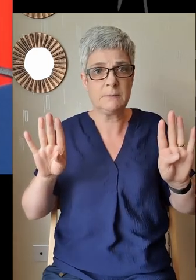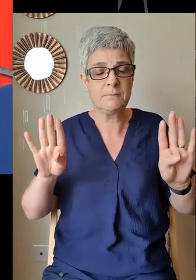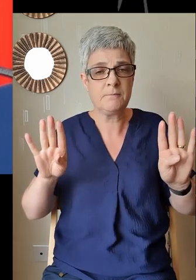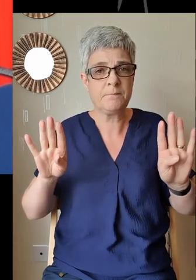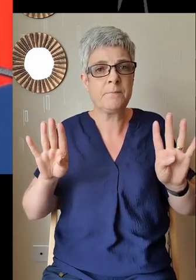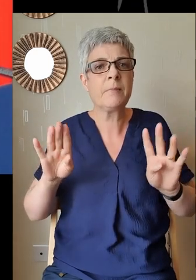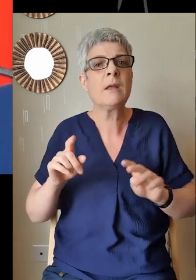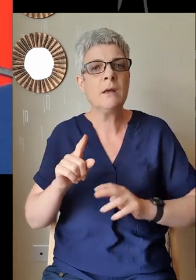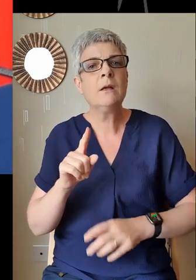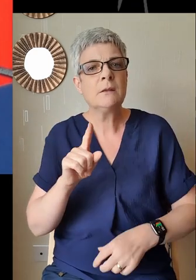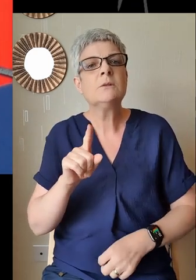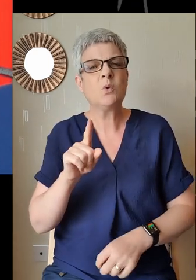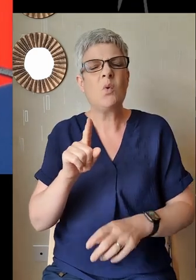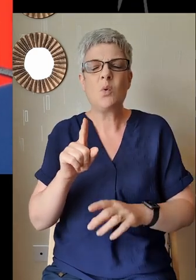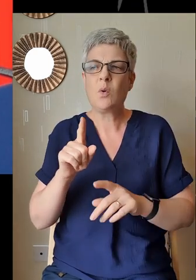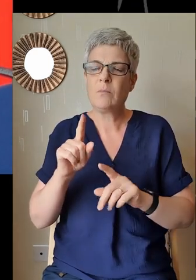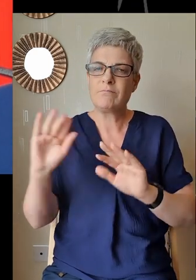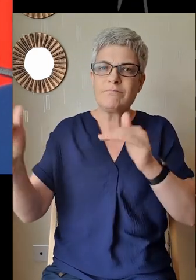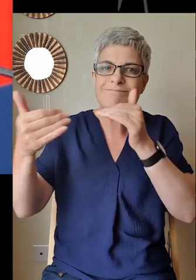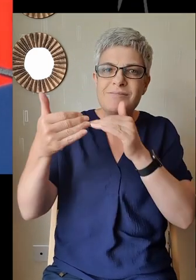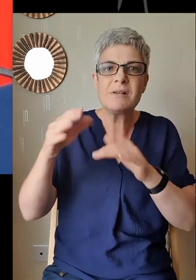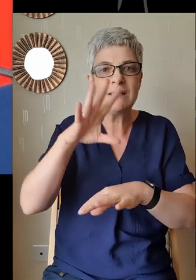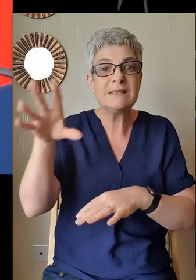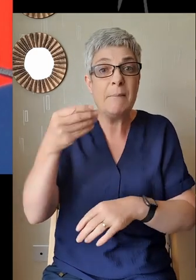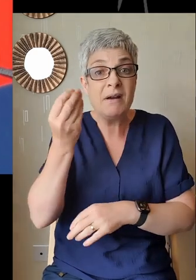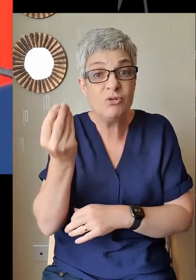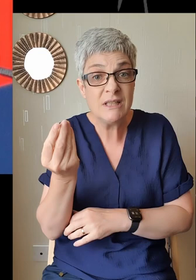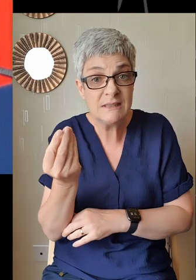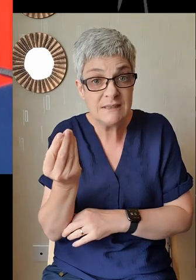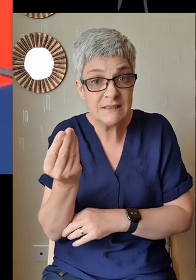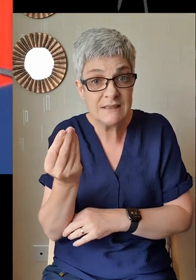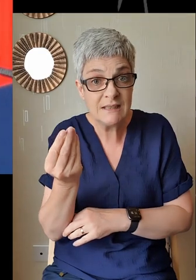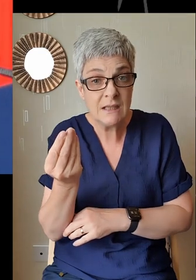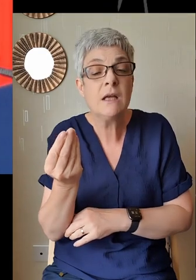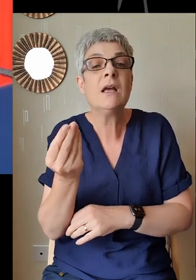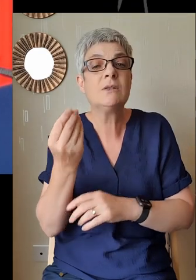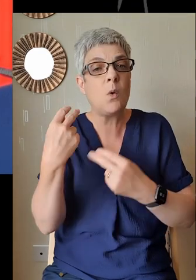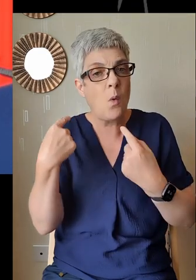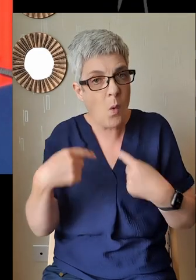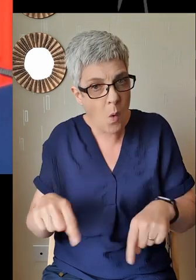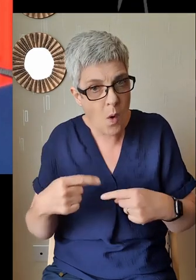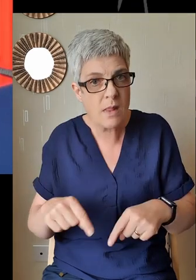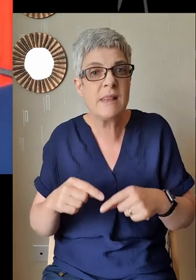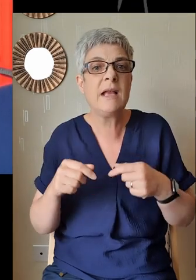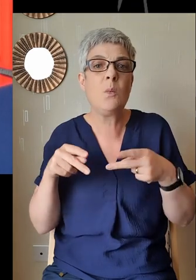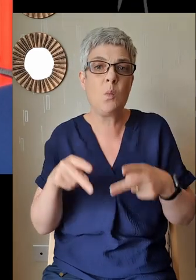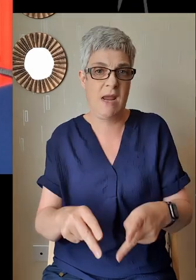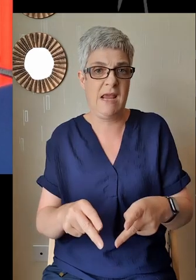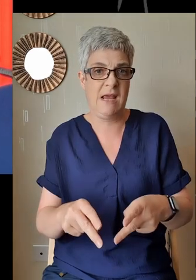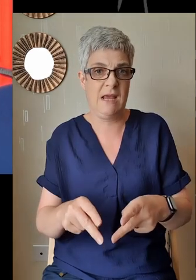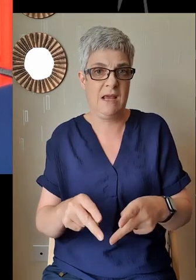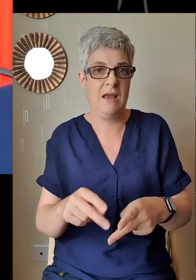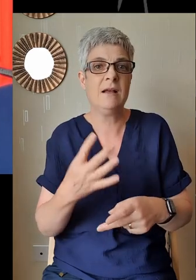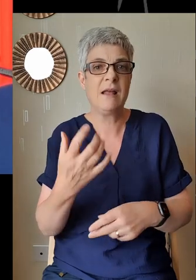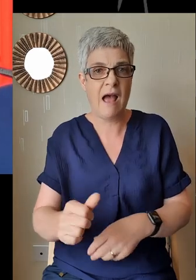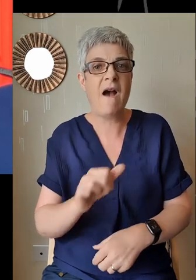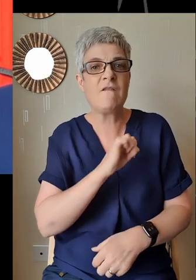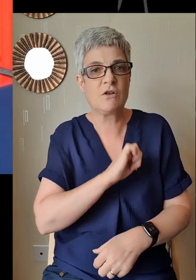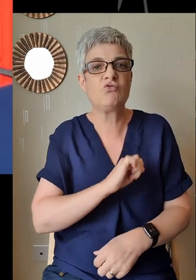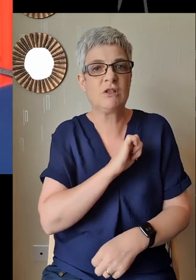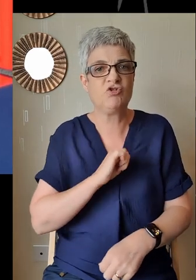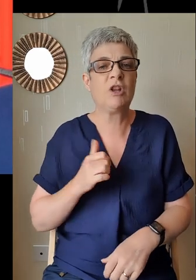And so keeping in step with the Spirit is the only way to be a Christian. It's basic Christian life. And just